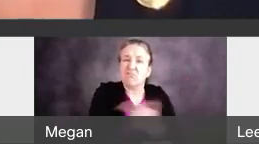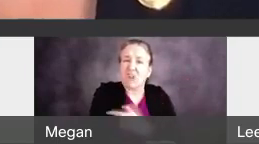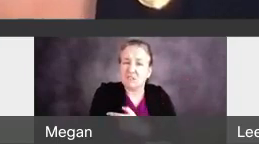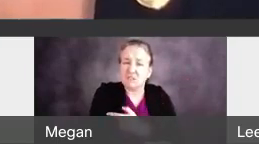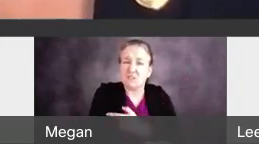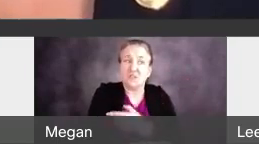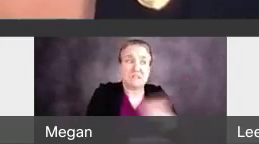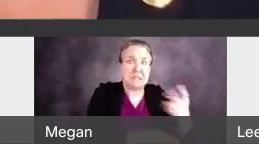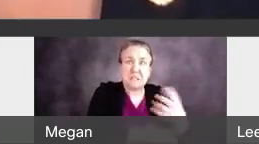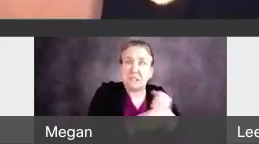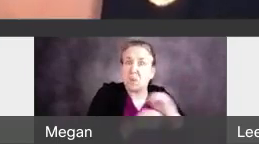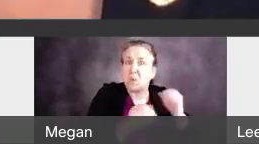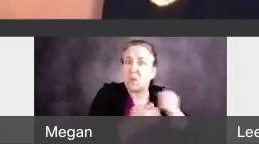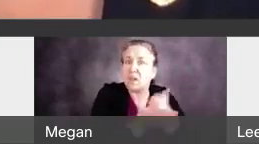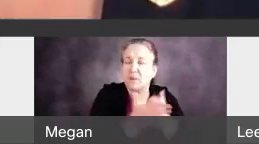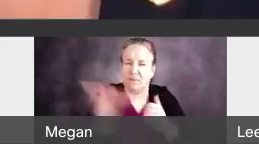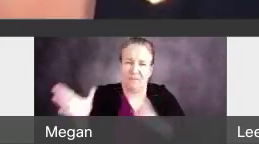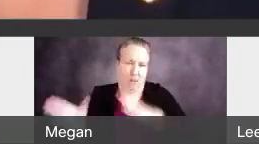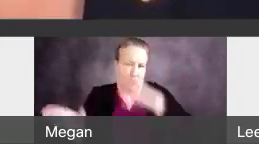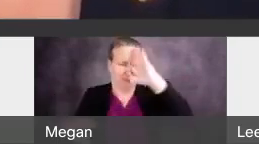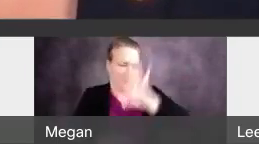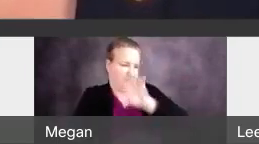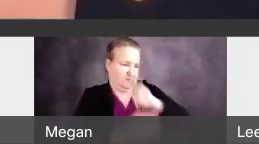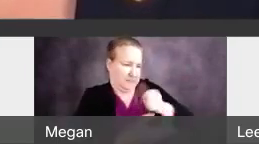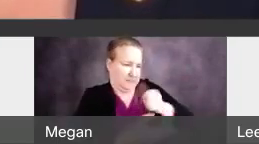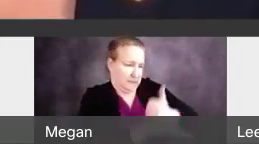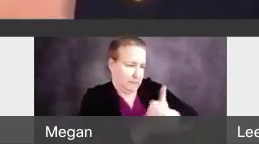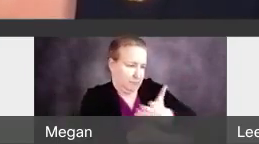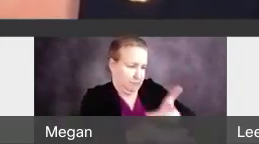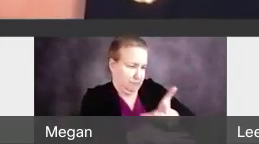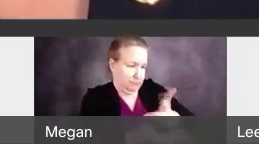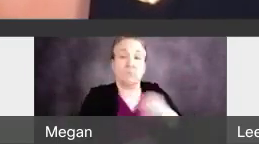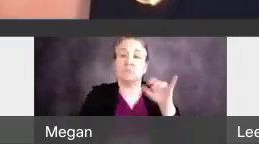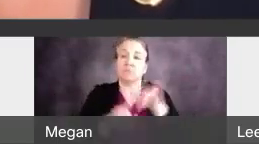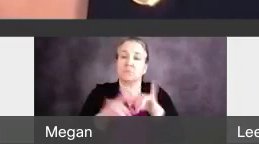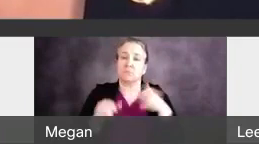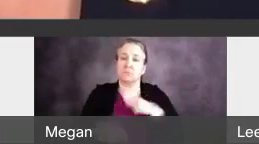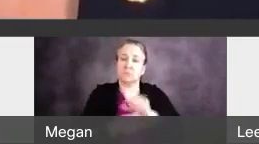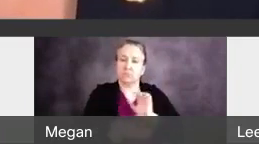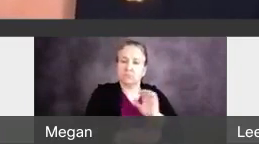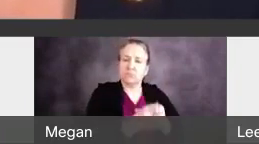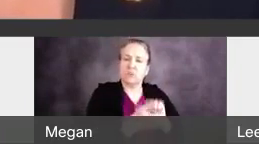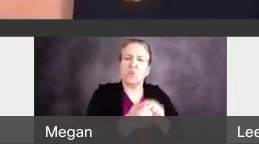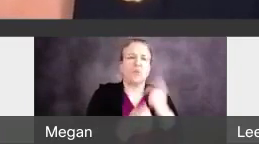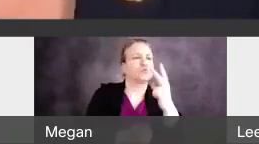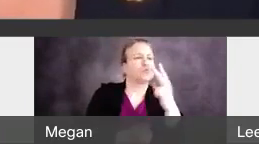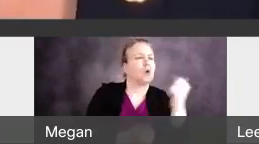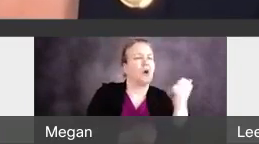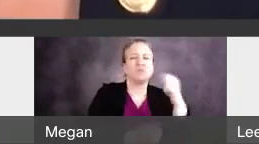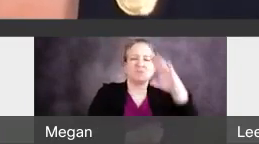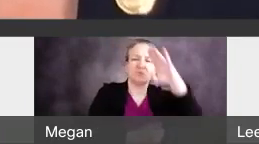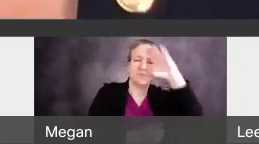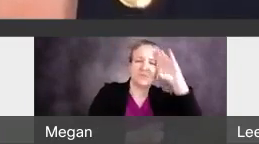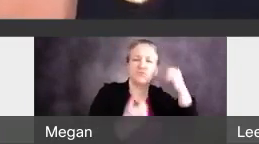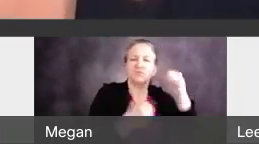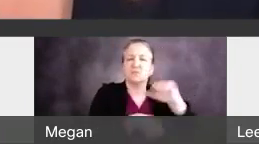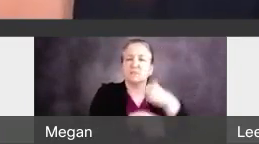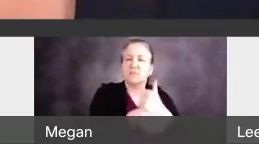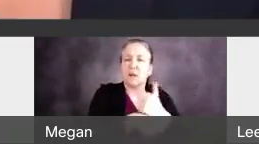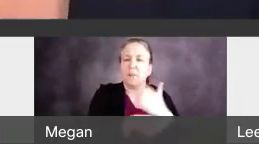otherwise getting assistance. And we're working collaboratively with one or two others to see if we can set up